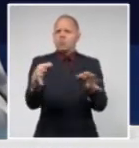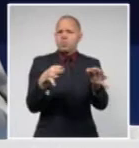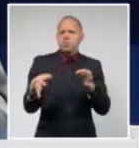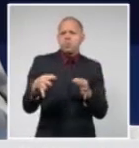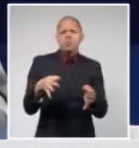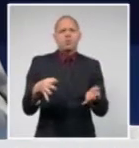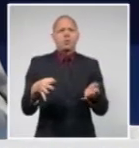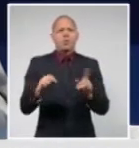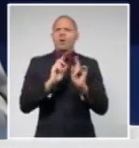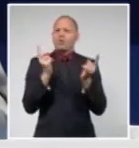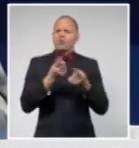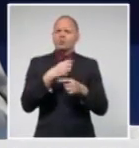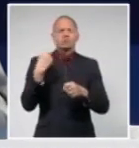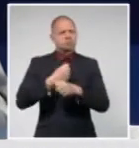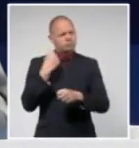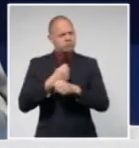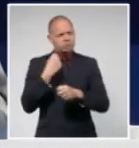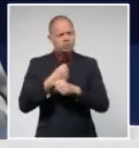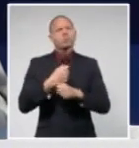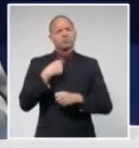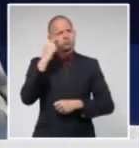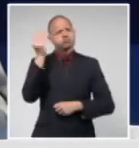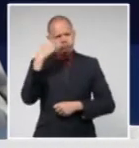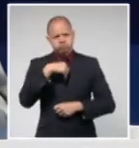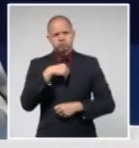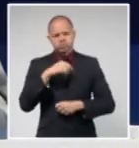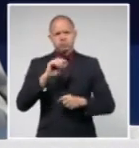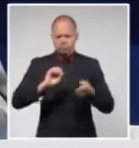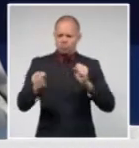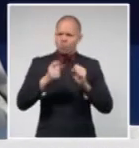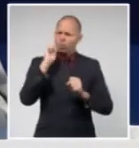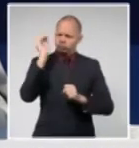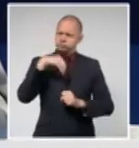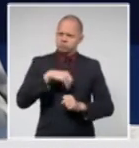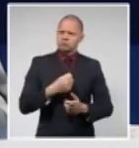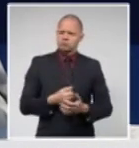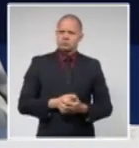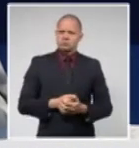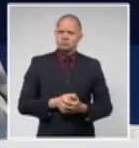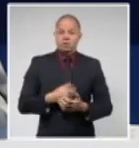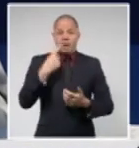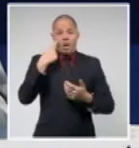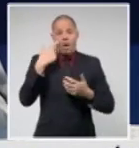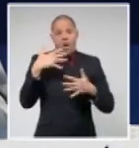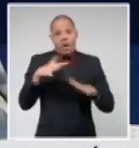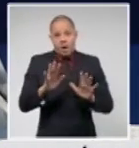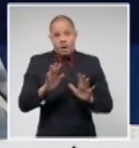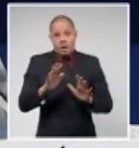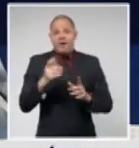active hospitalized cases. 623, or